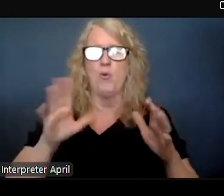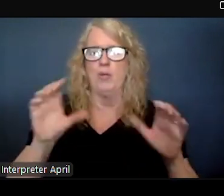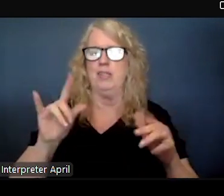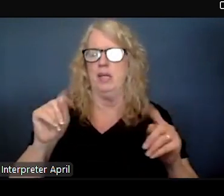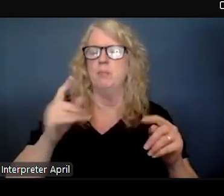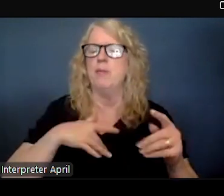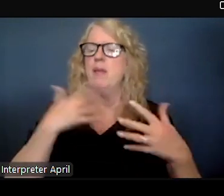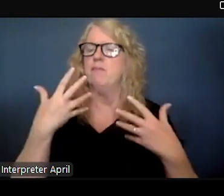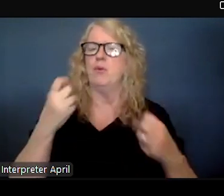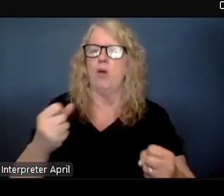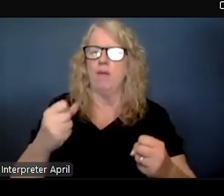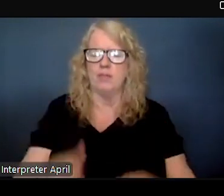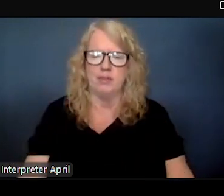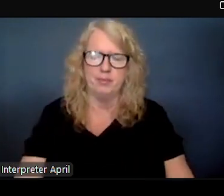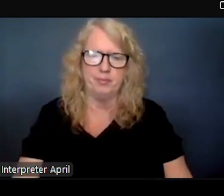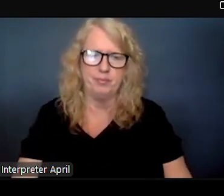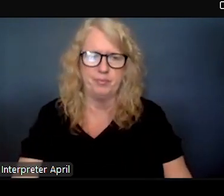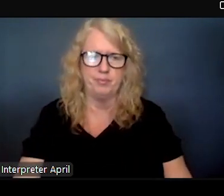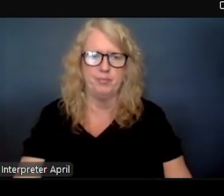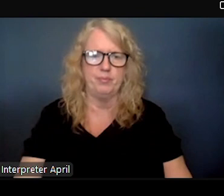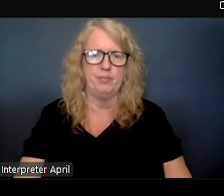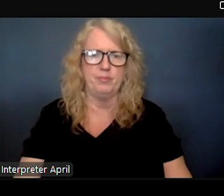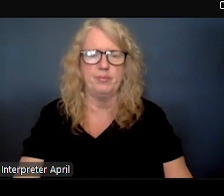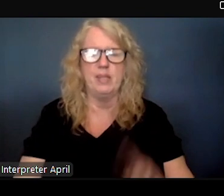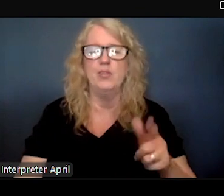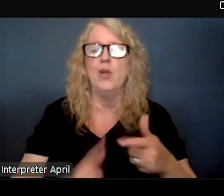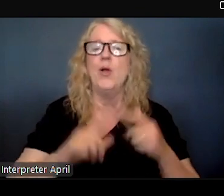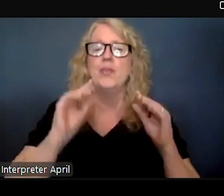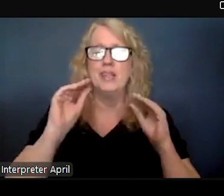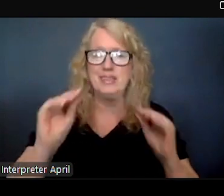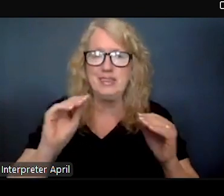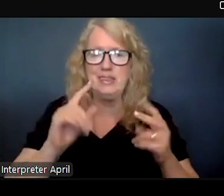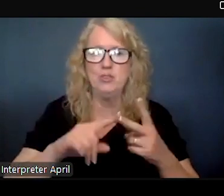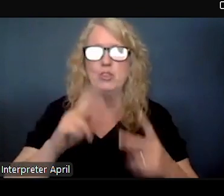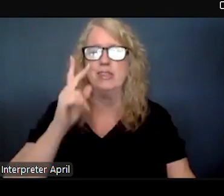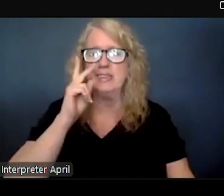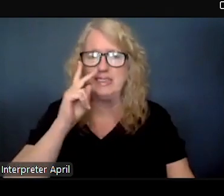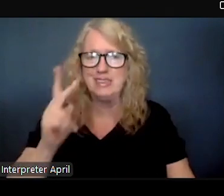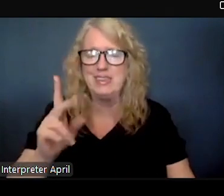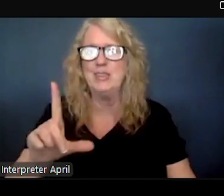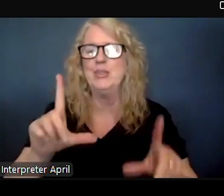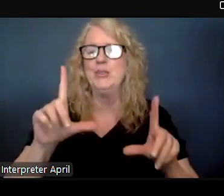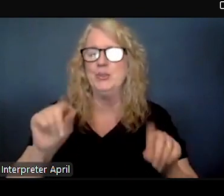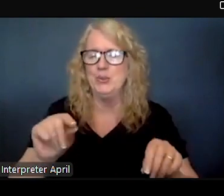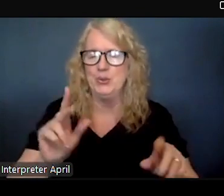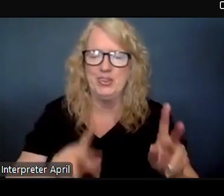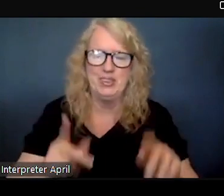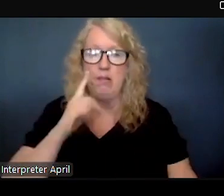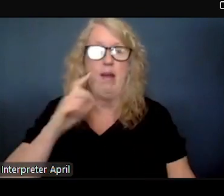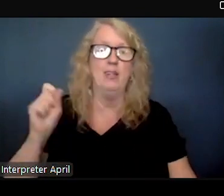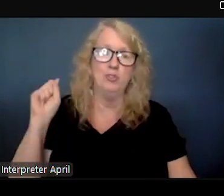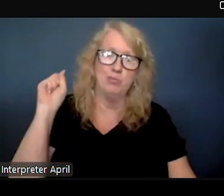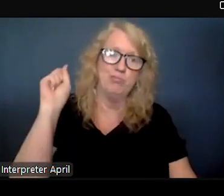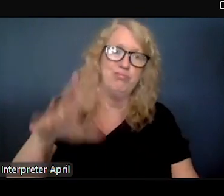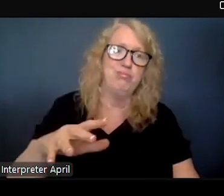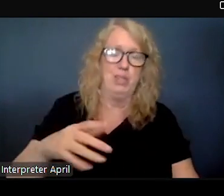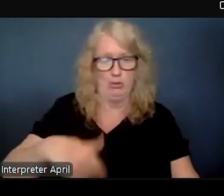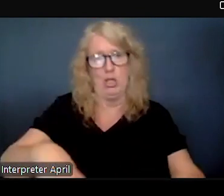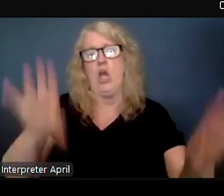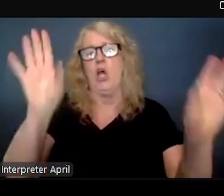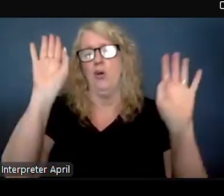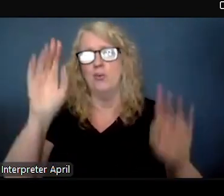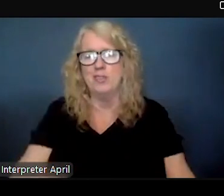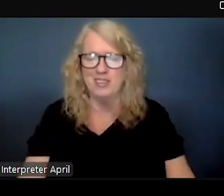feel confident. So the teach, see, do approach of getting the people, not just throwing them out there into the field saying